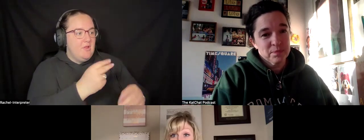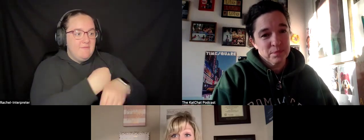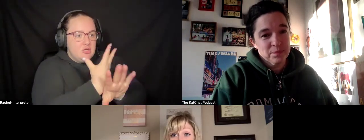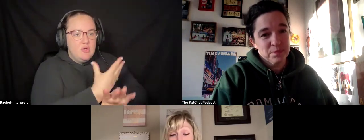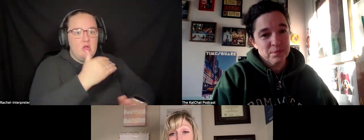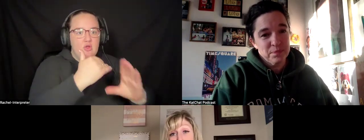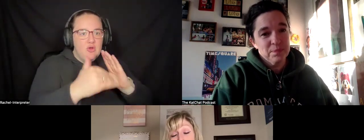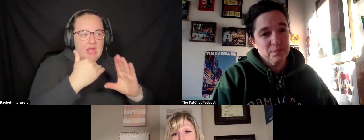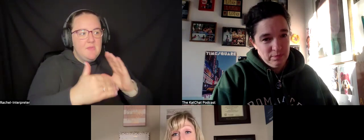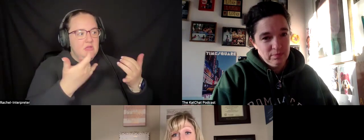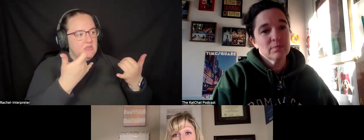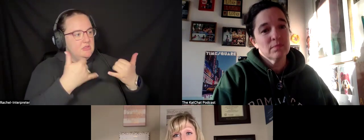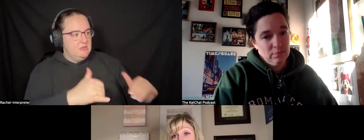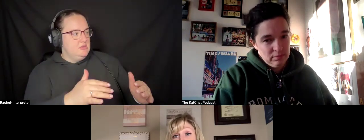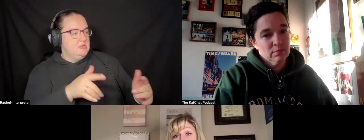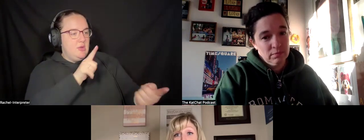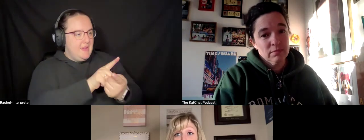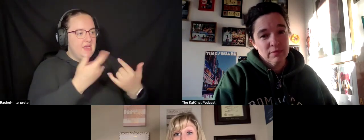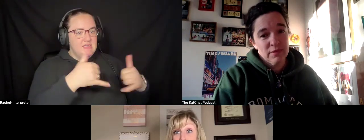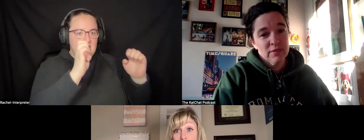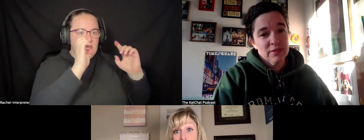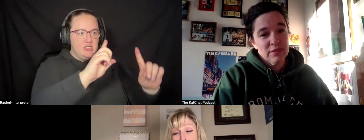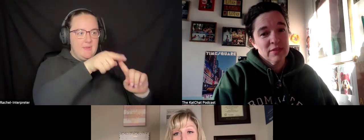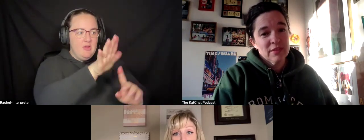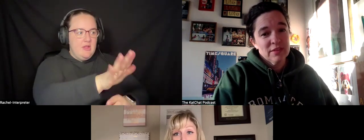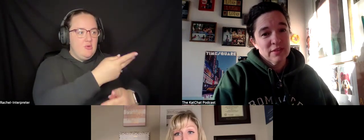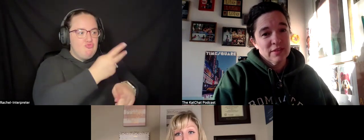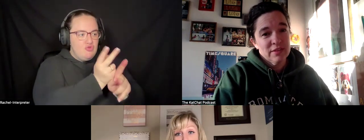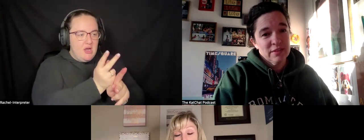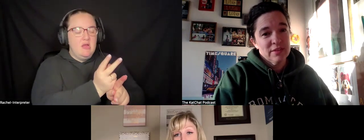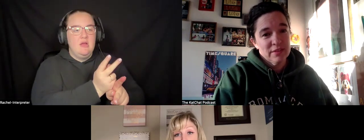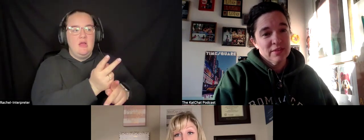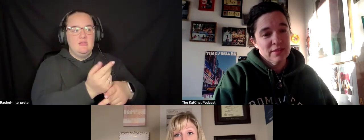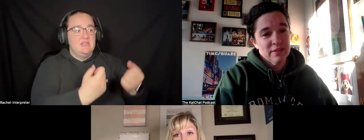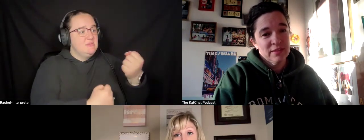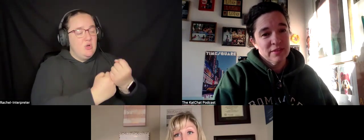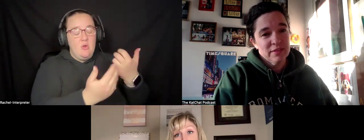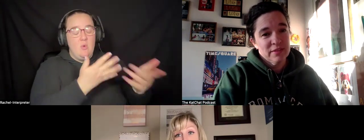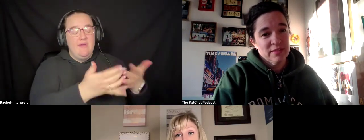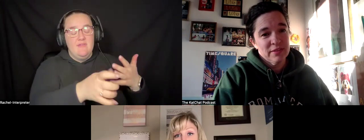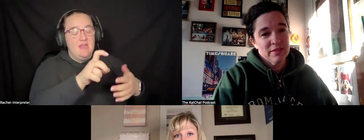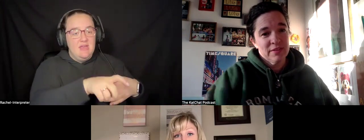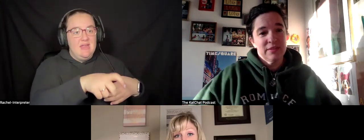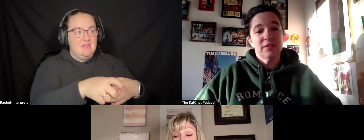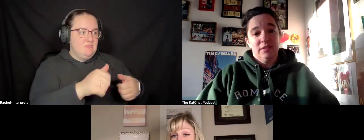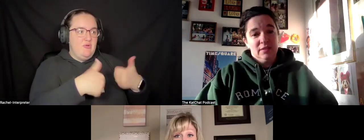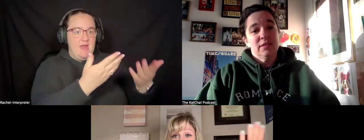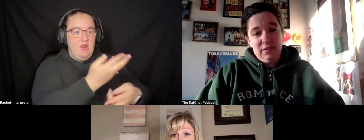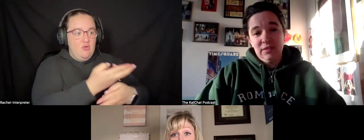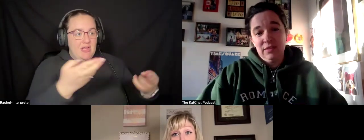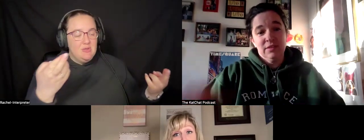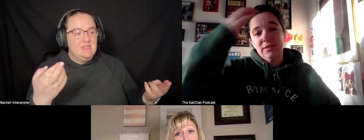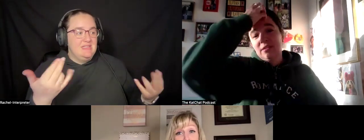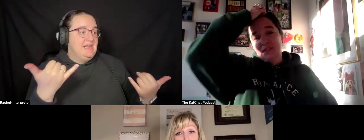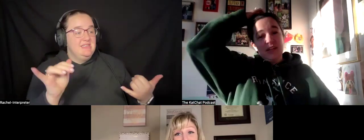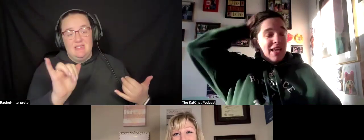communicating, you're educating them on their products and supporting them in whatever way they need, just getting them the correct resources. So, and that's